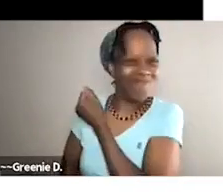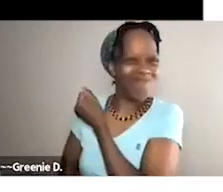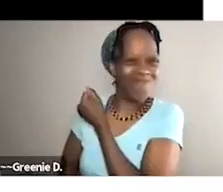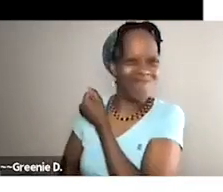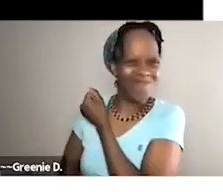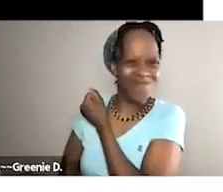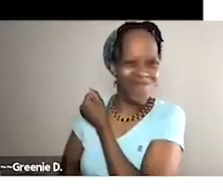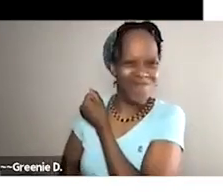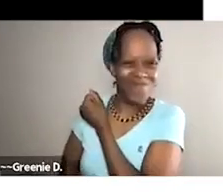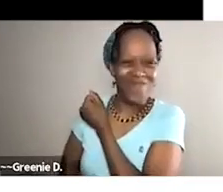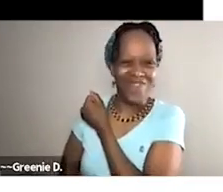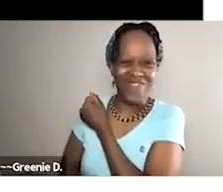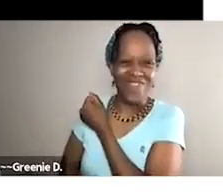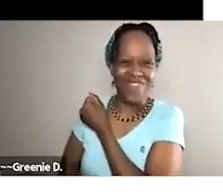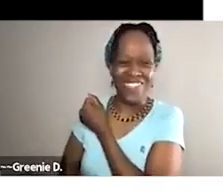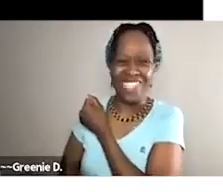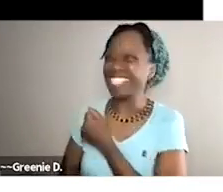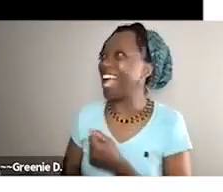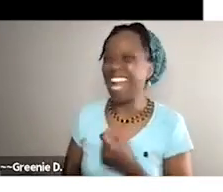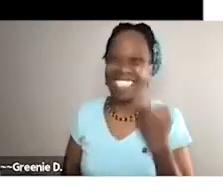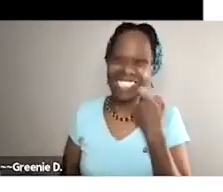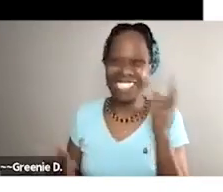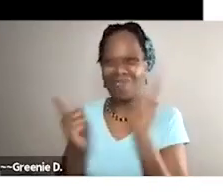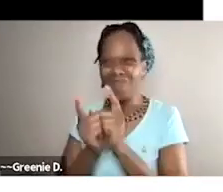I barely knew the guy. Who cares?